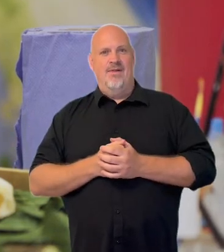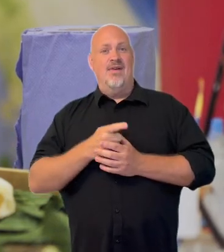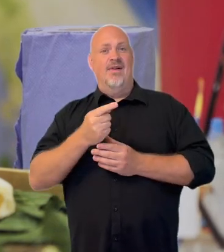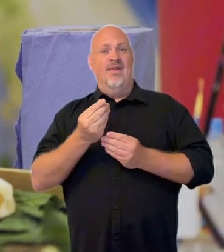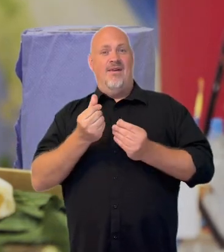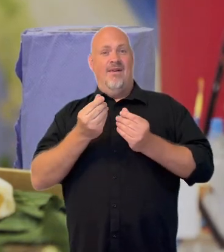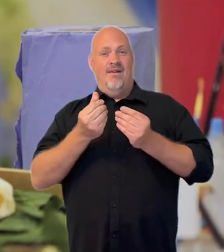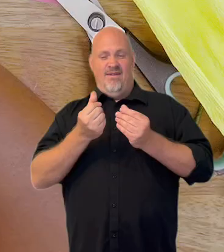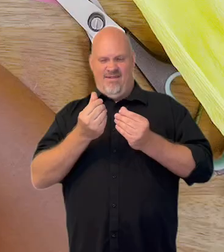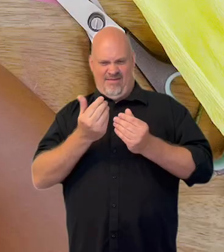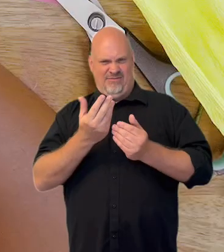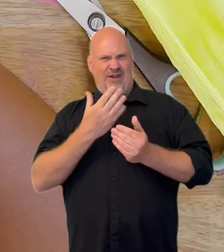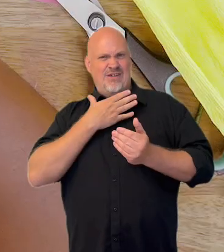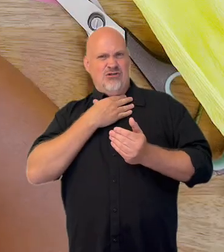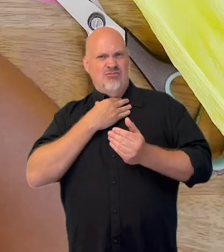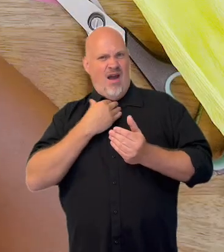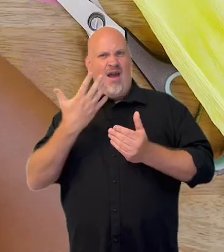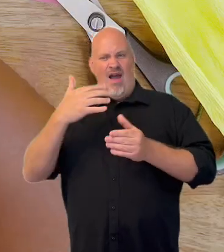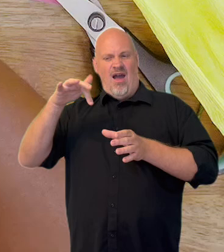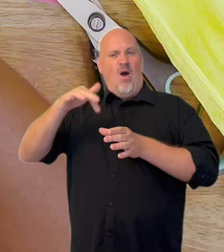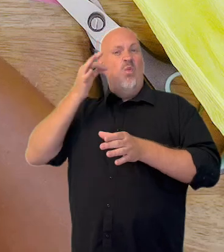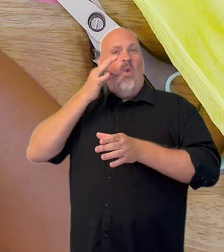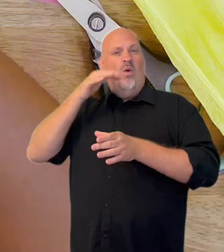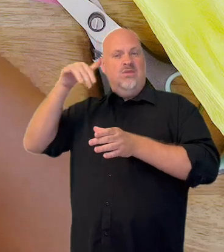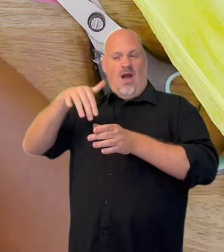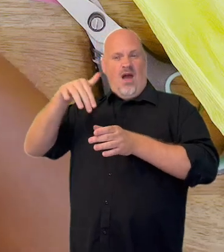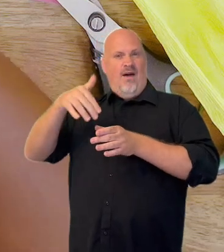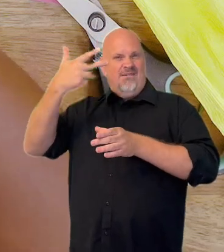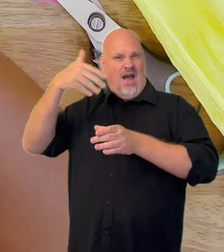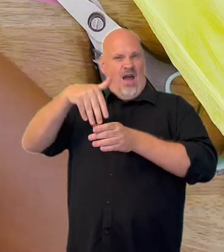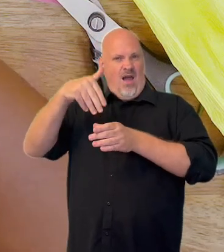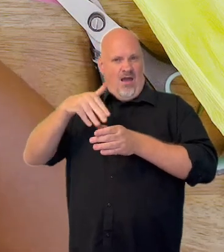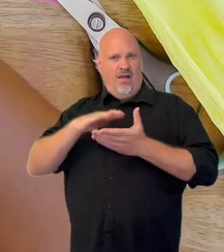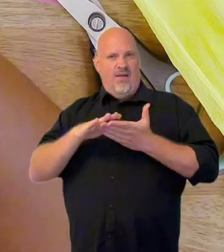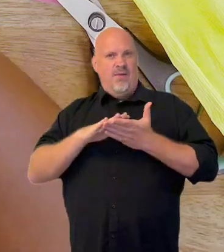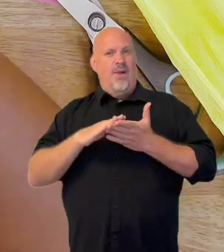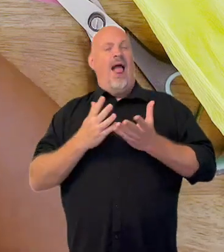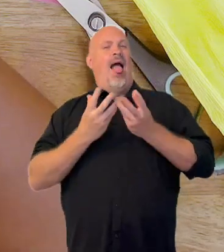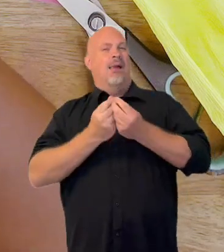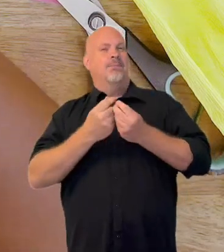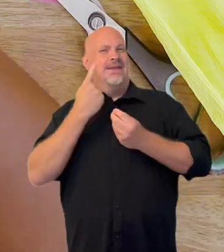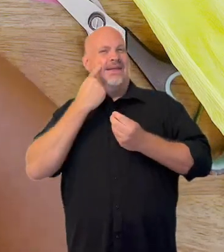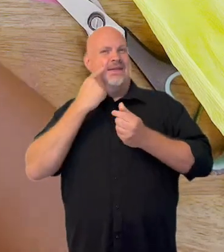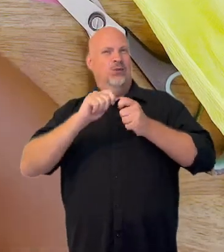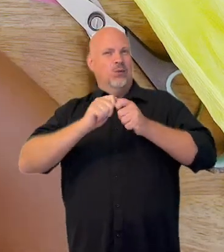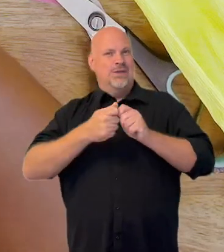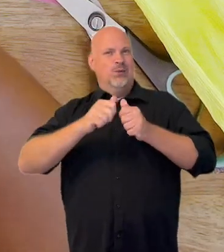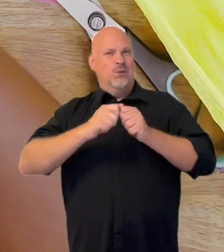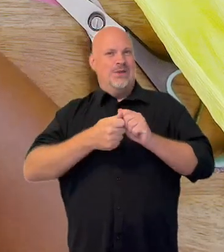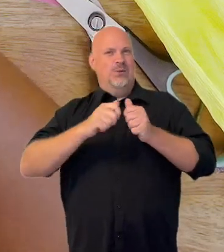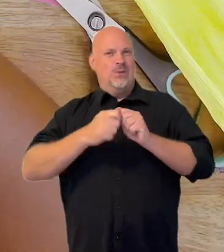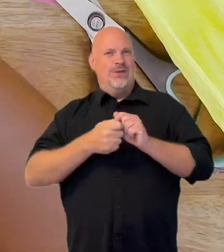dip it into water and go again, and it helps make it a little bit easier to twist.